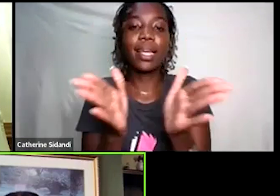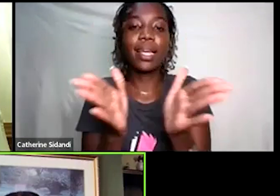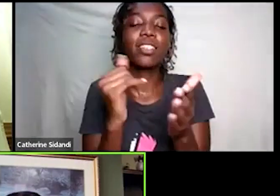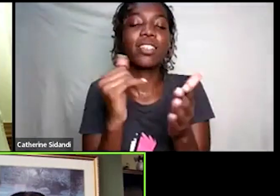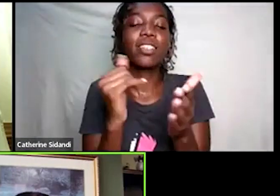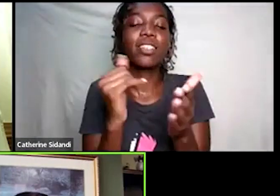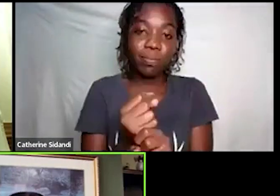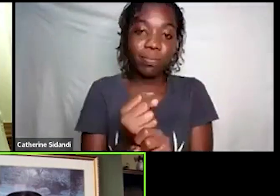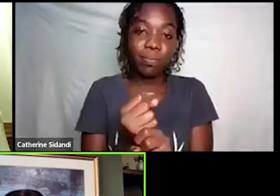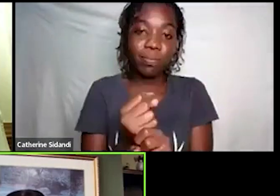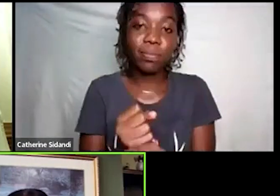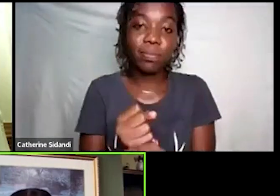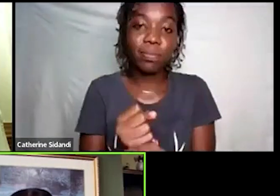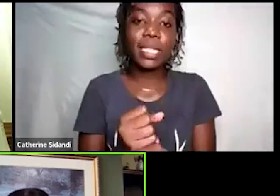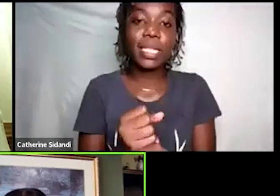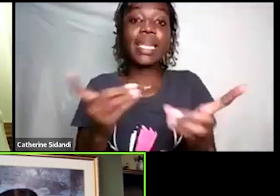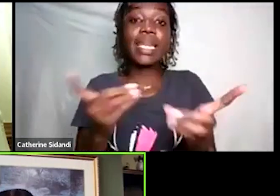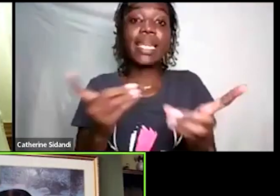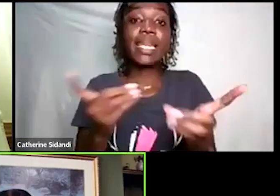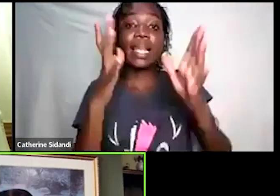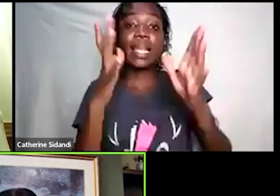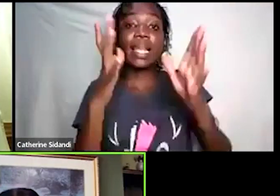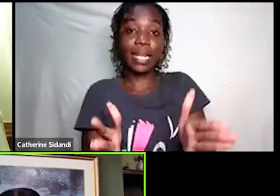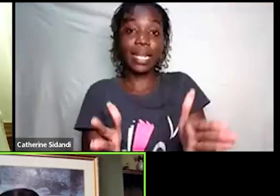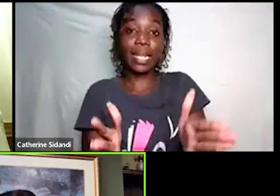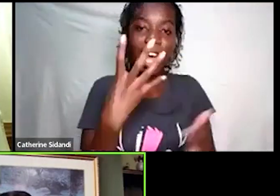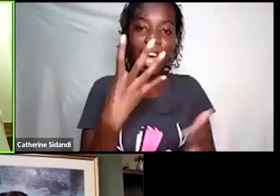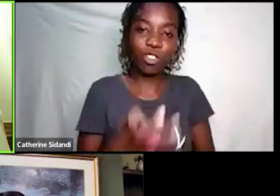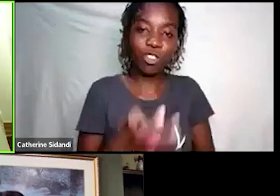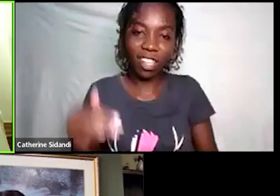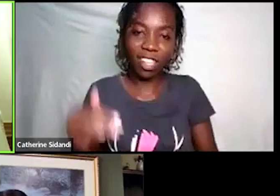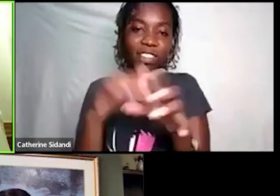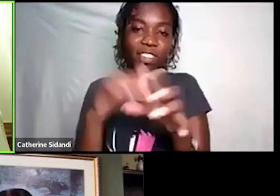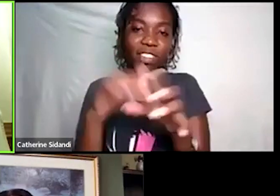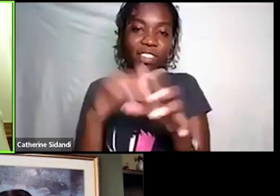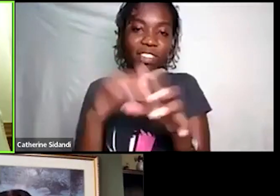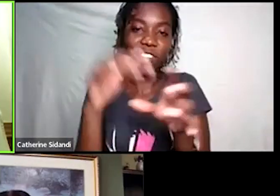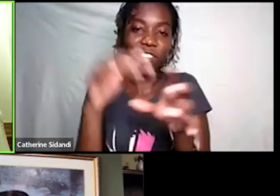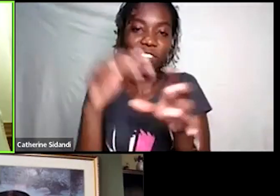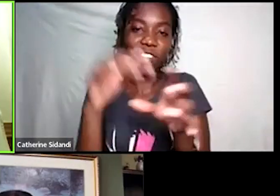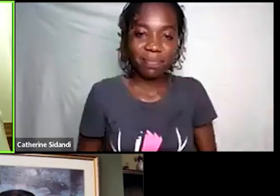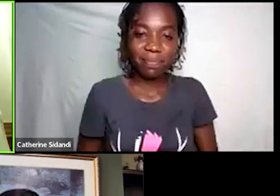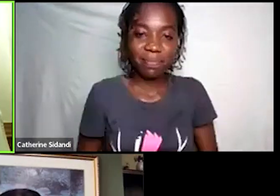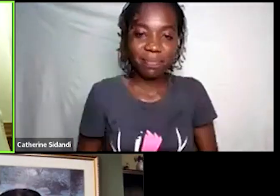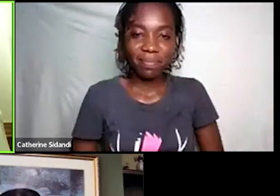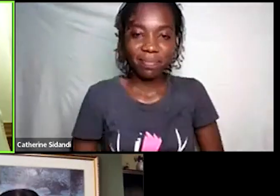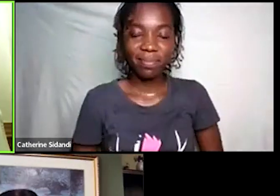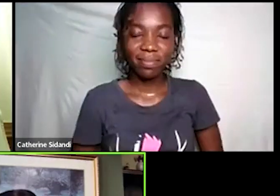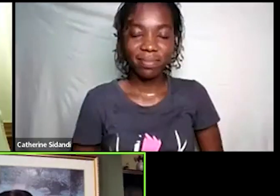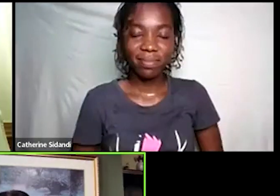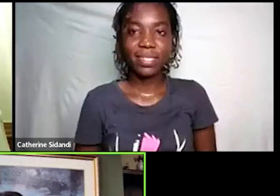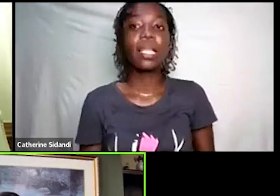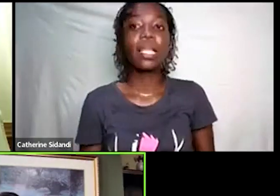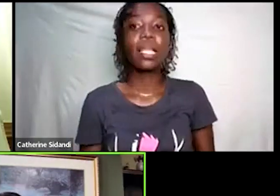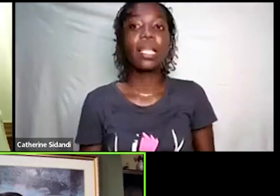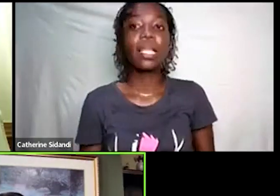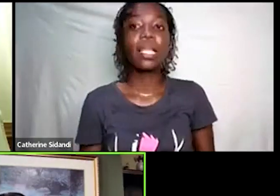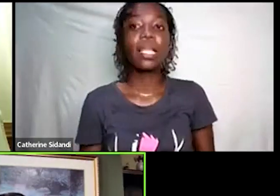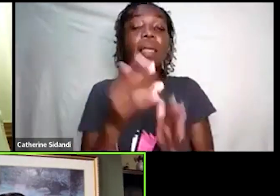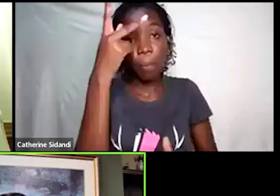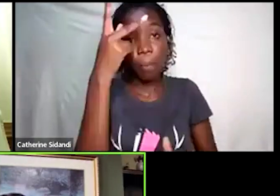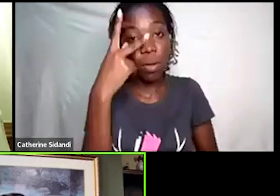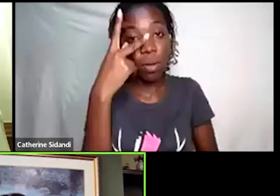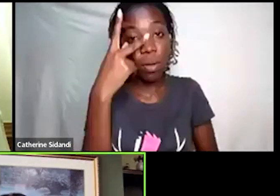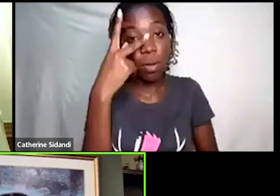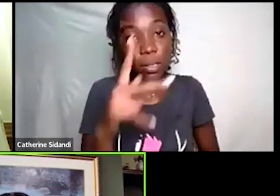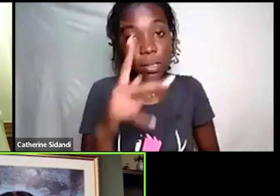in Agashungwa into the workplace. And the policies, what do the policies say?